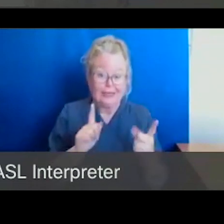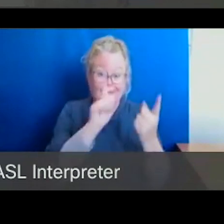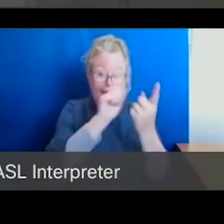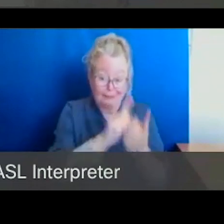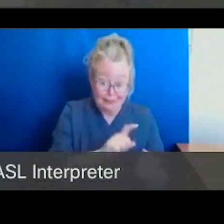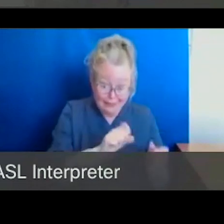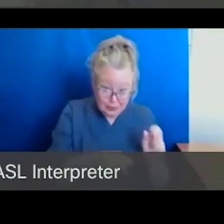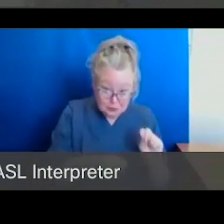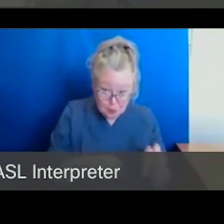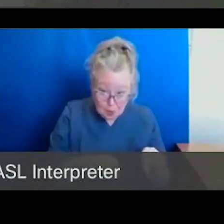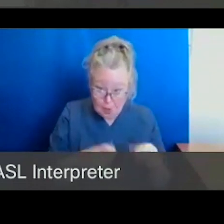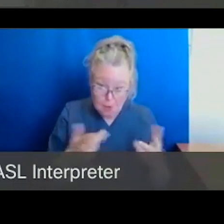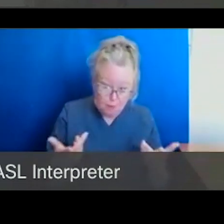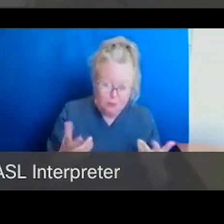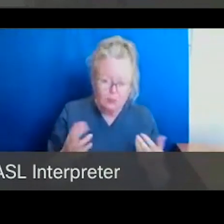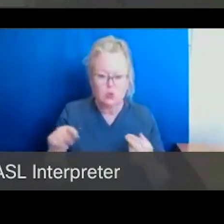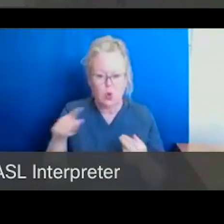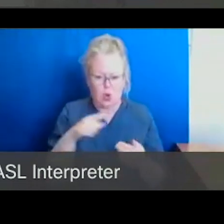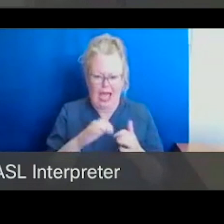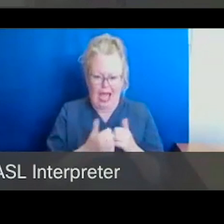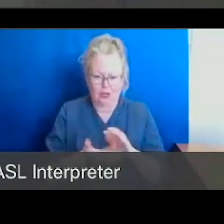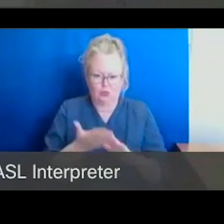and completion of these programs.